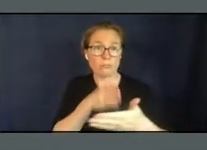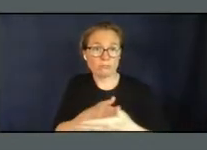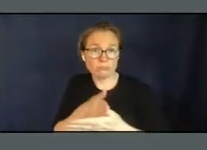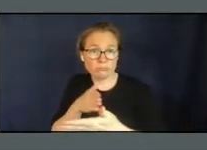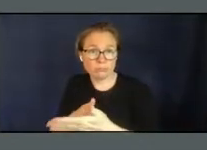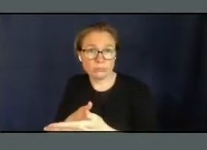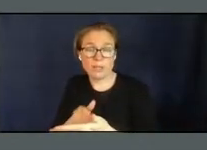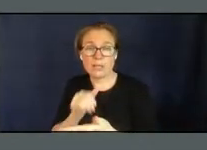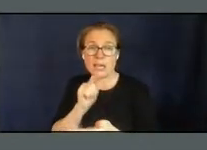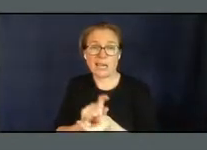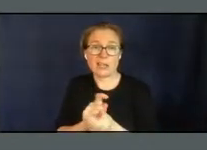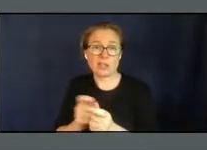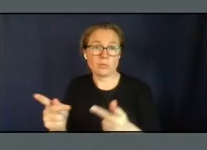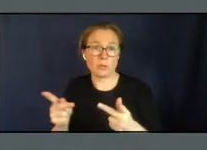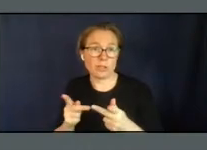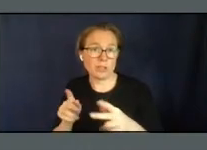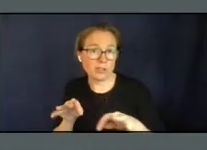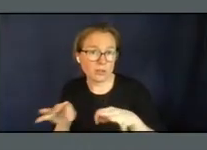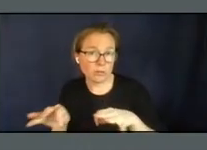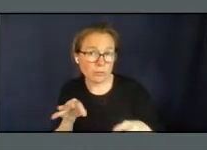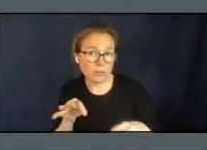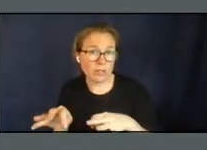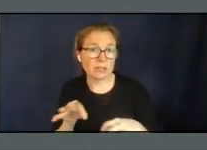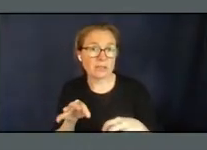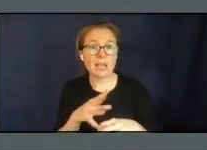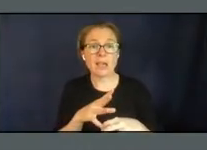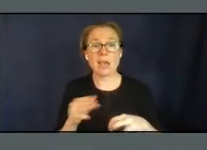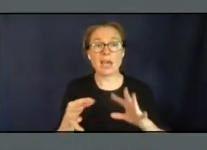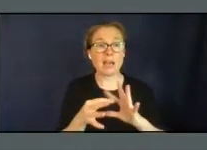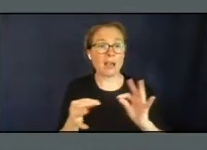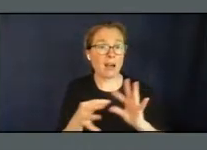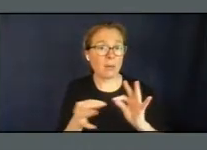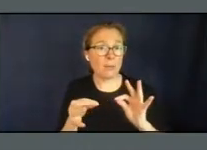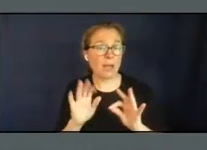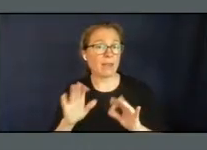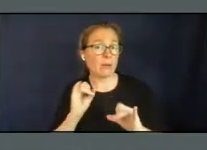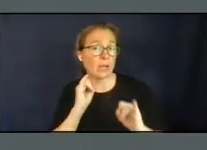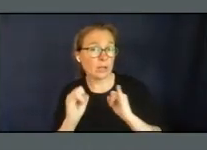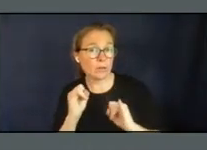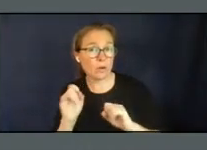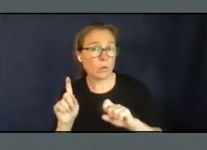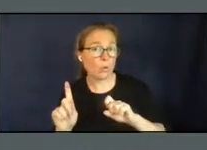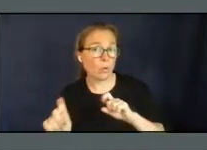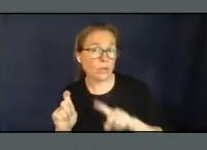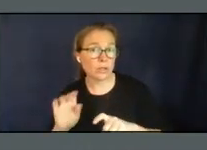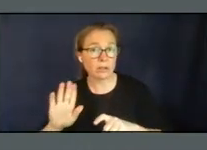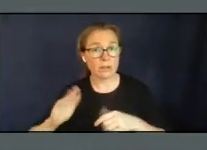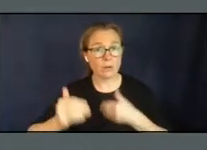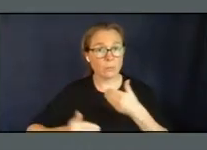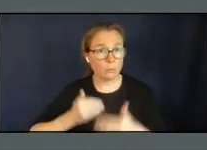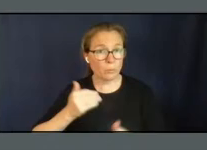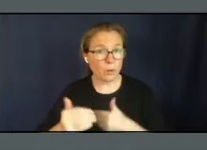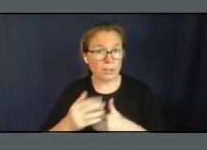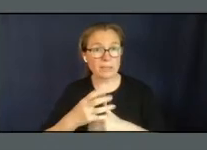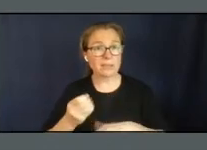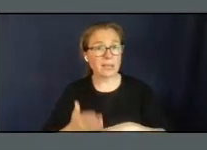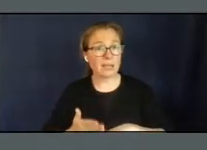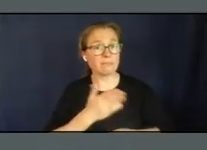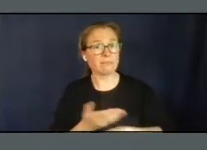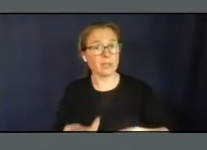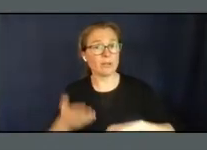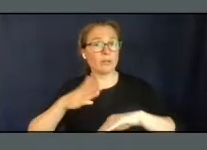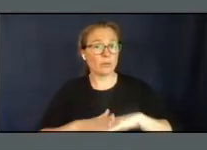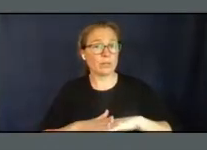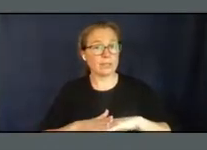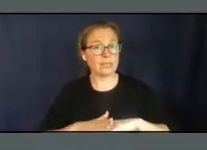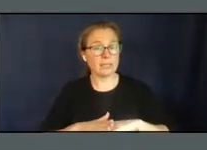wording, commentary on interview questions and process, as well as increasing the market